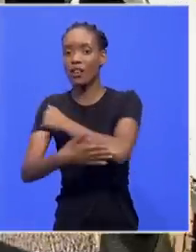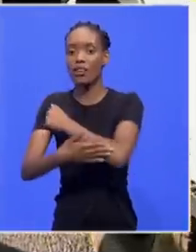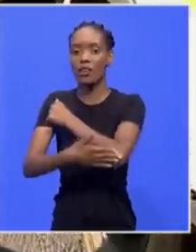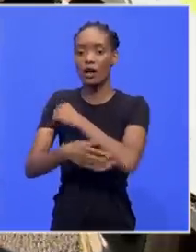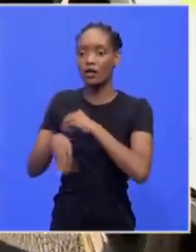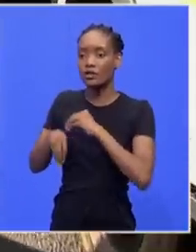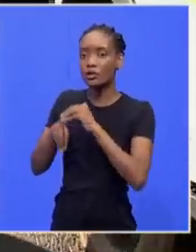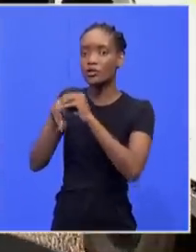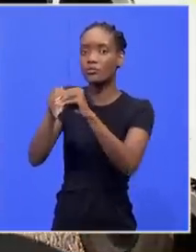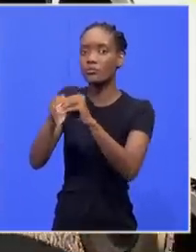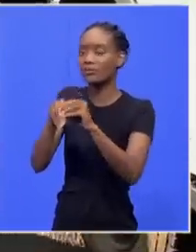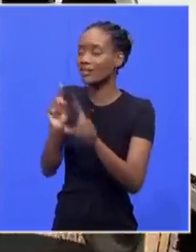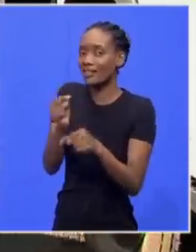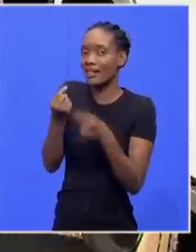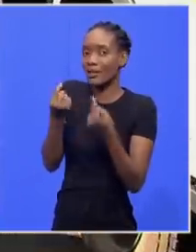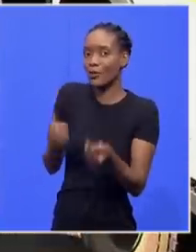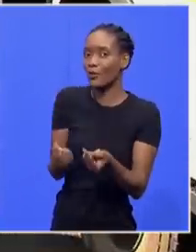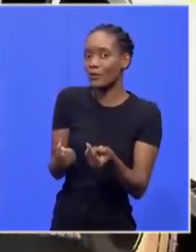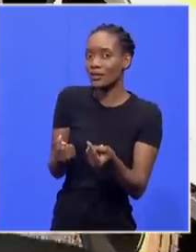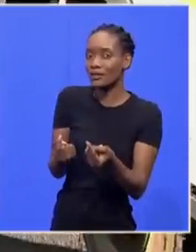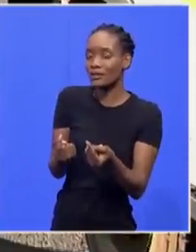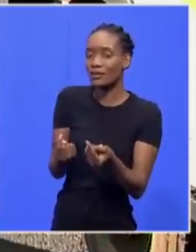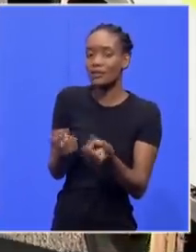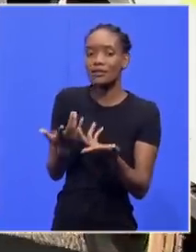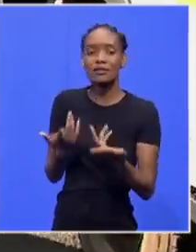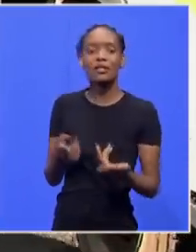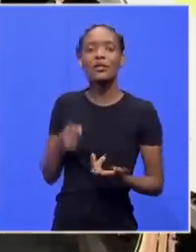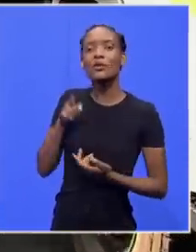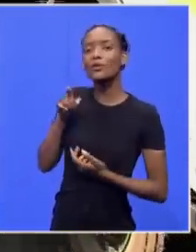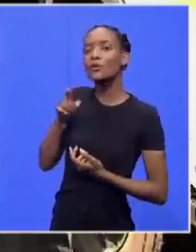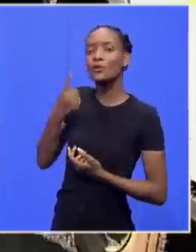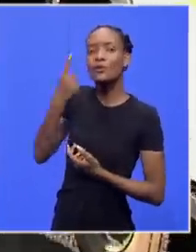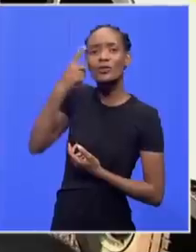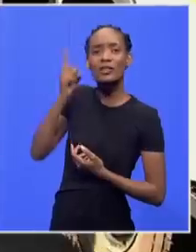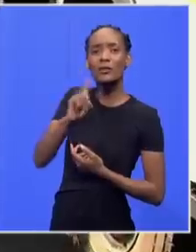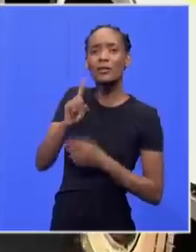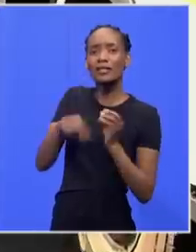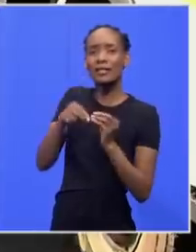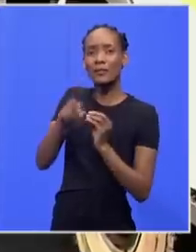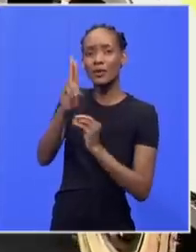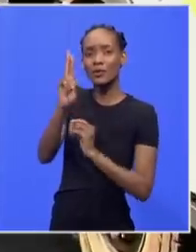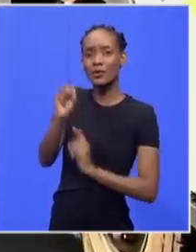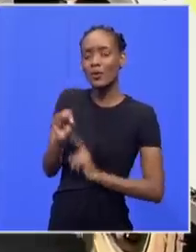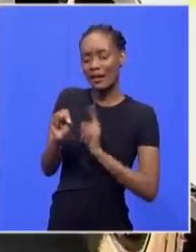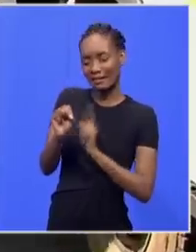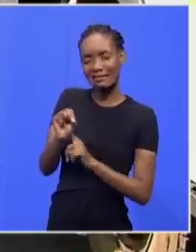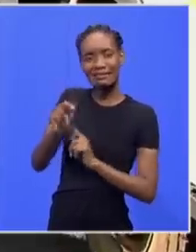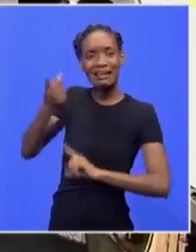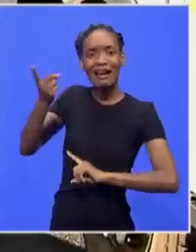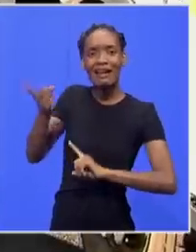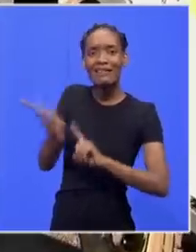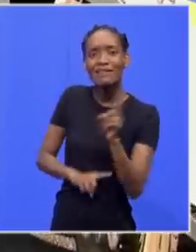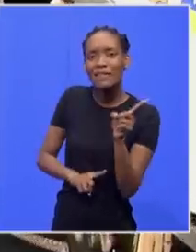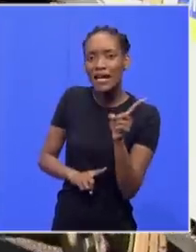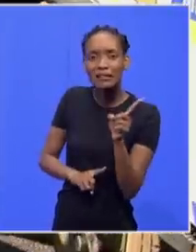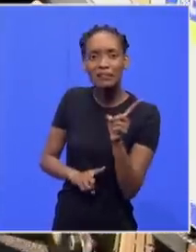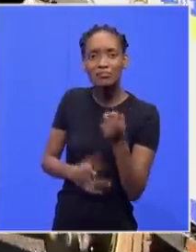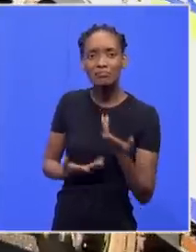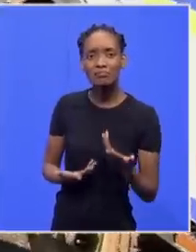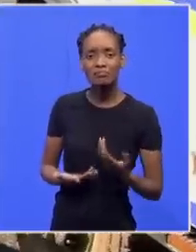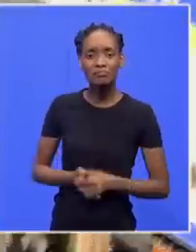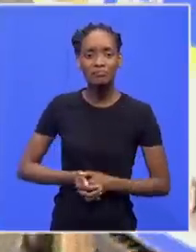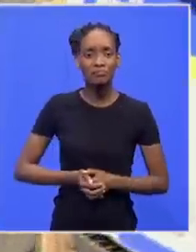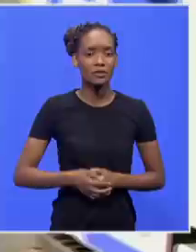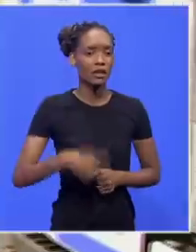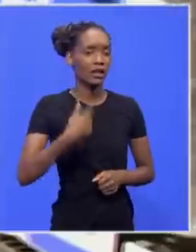not their jurisdiction. What do you make of the criticism that the UN is failing to protect the refugees? You know, I